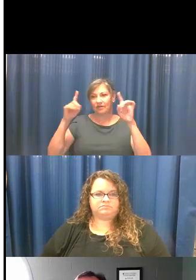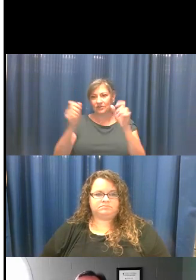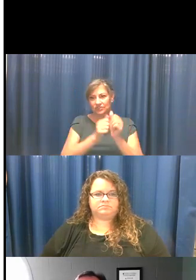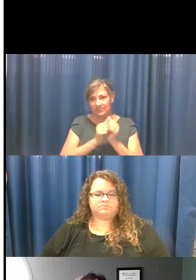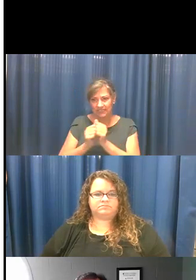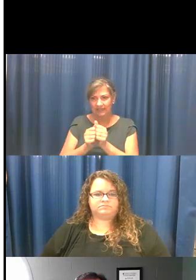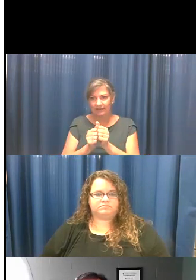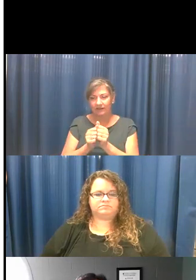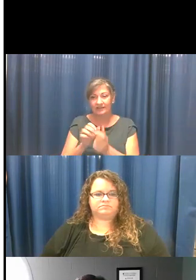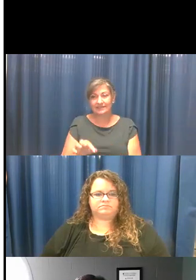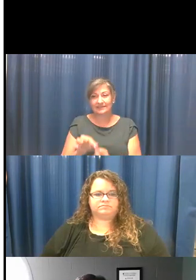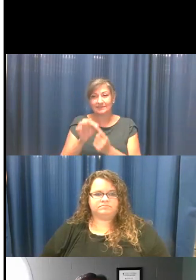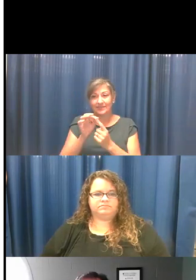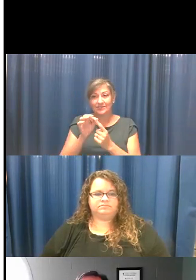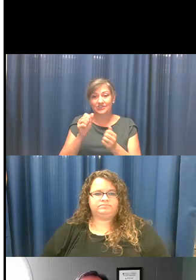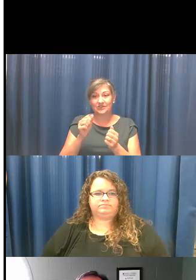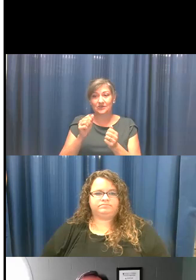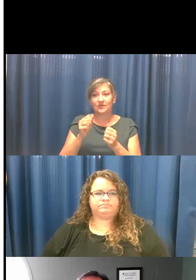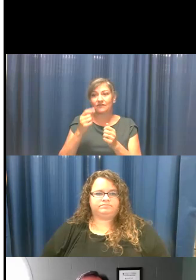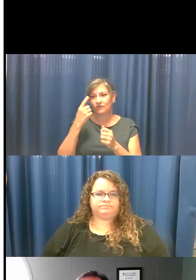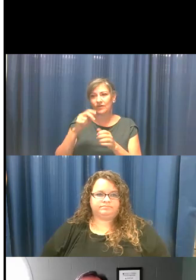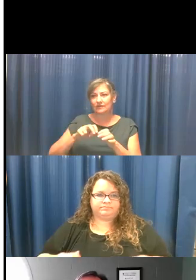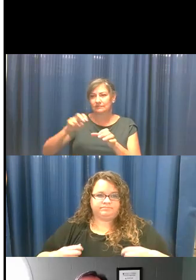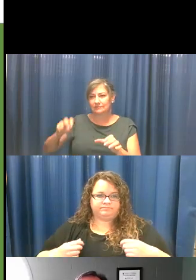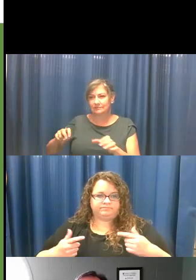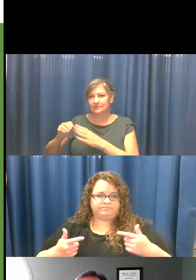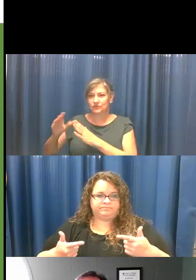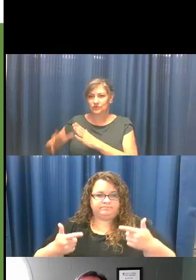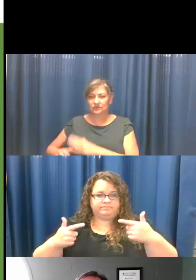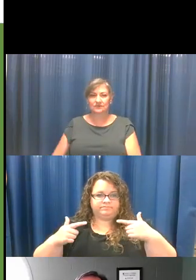together, especially for these stop out students.